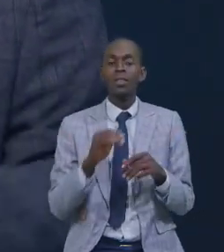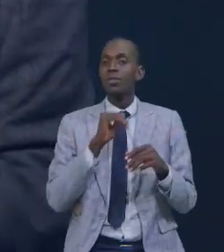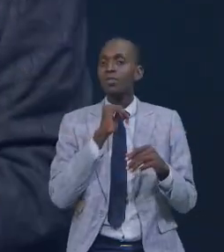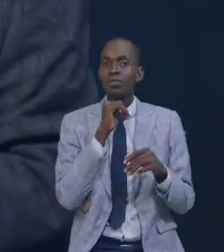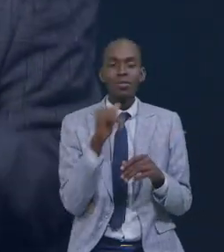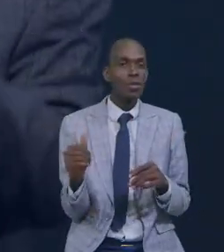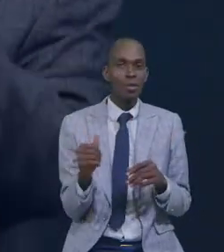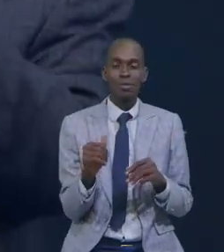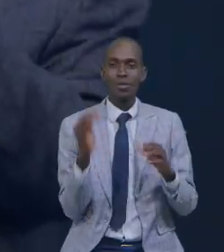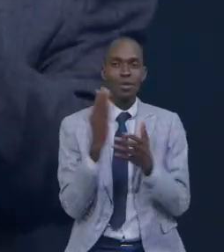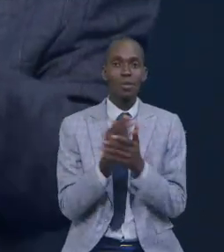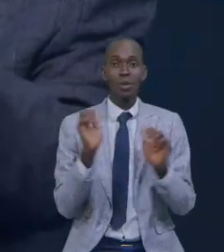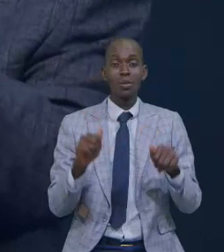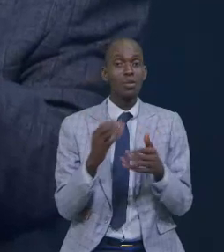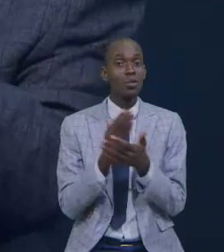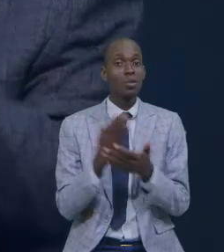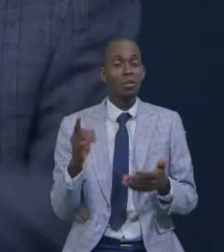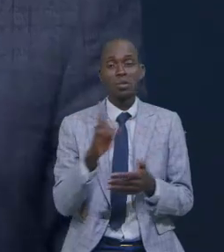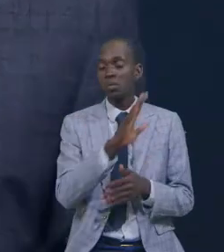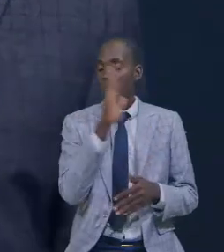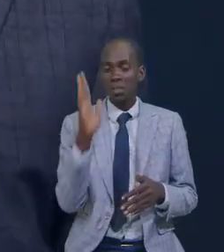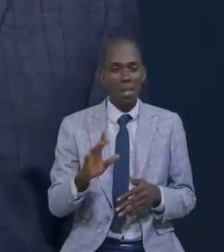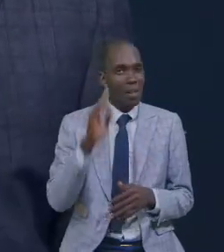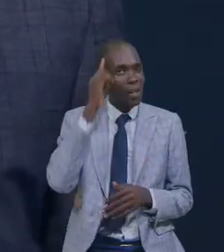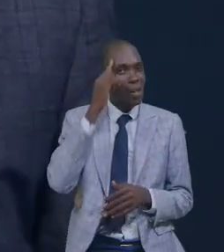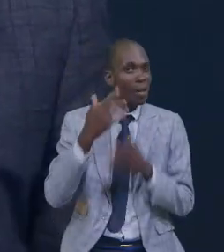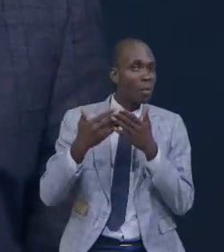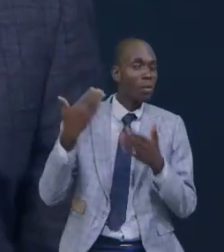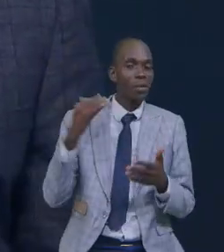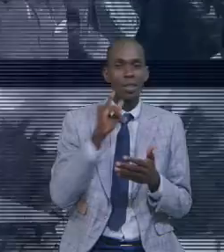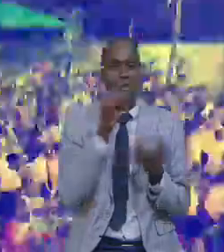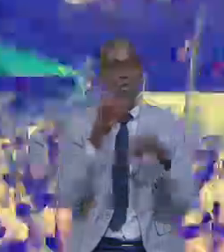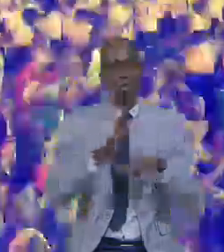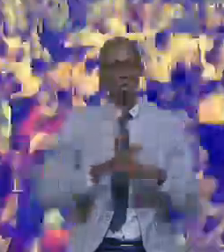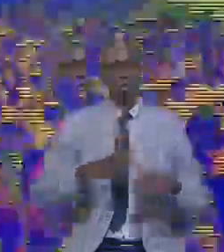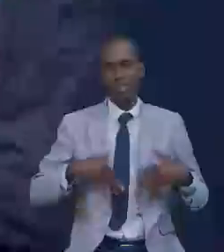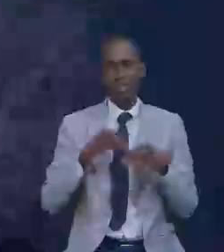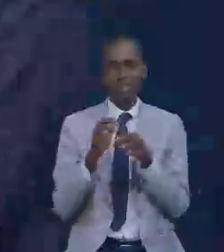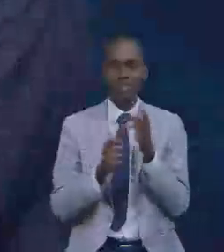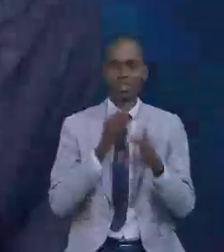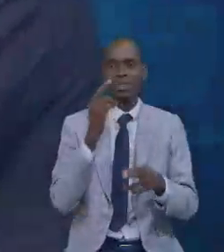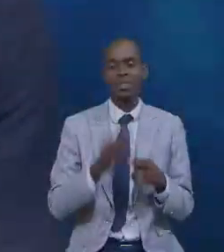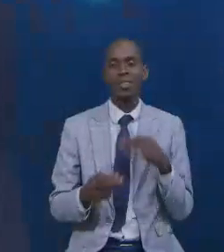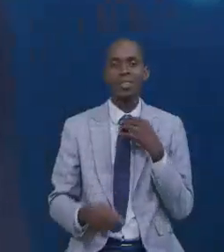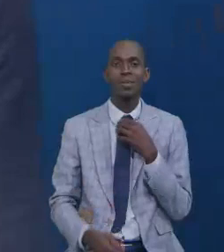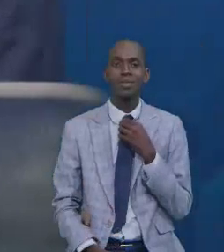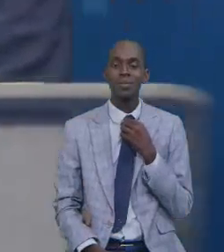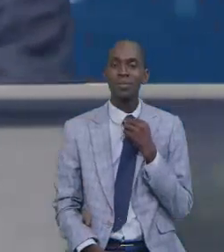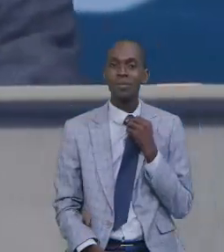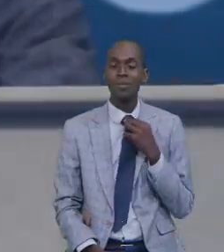unprecedented, something you never saw before is coming upon your life. But let